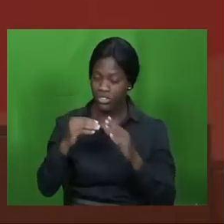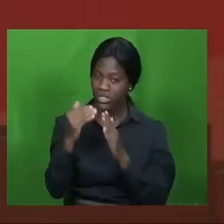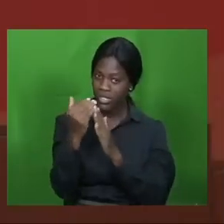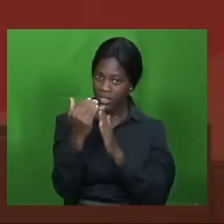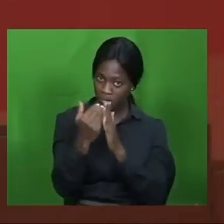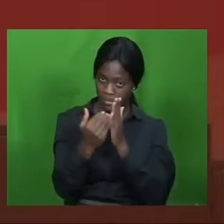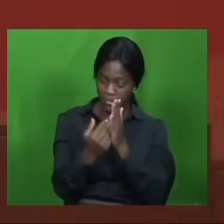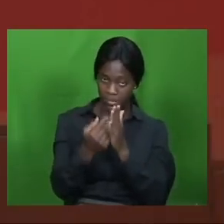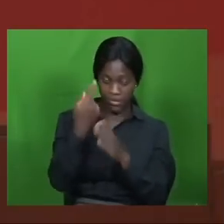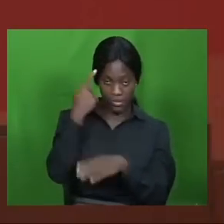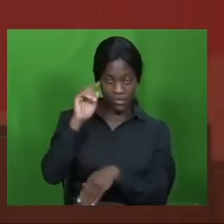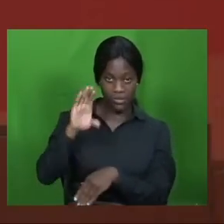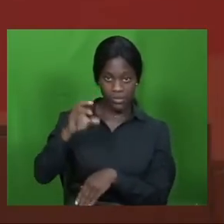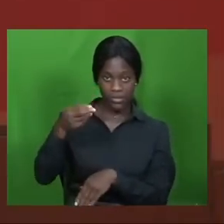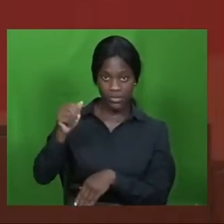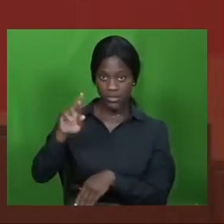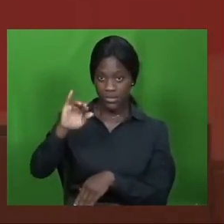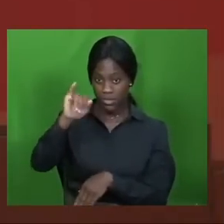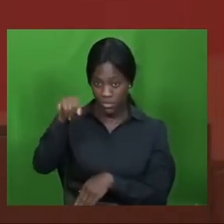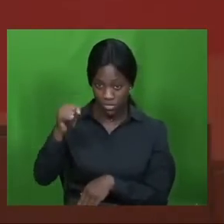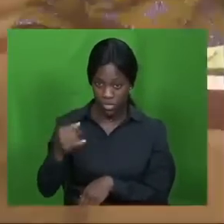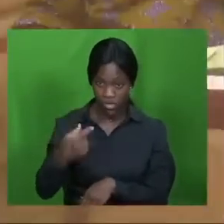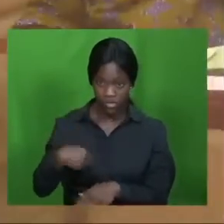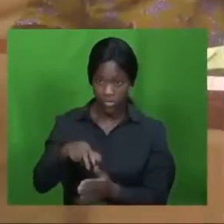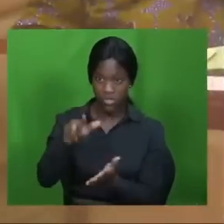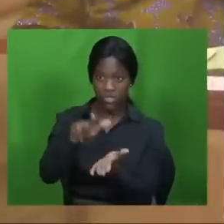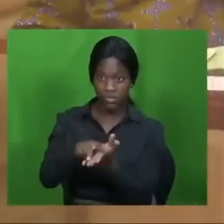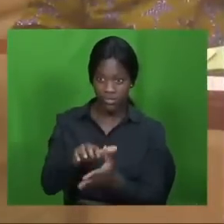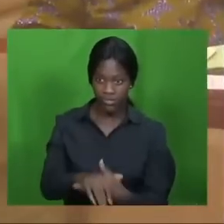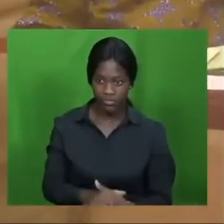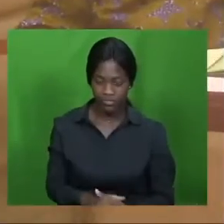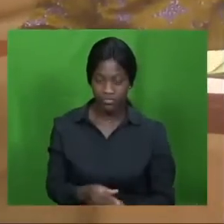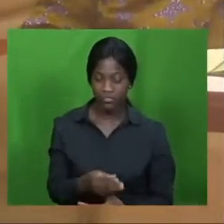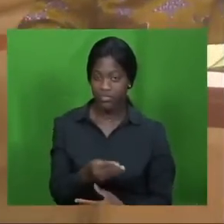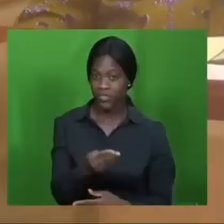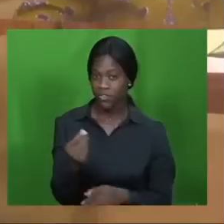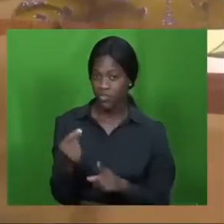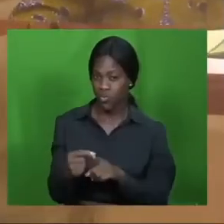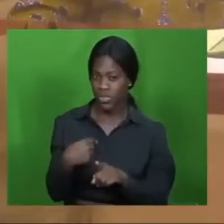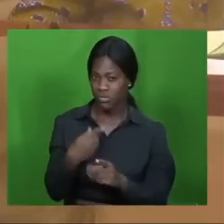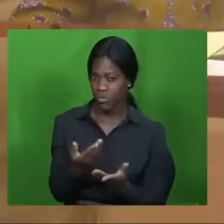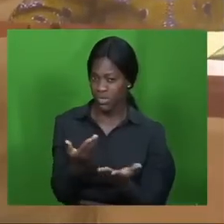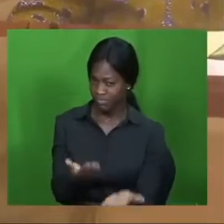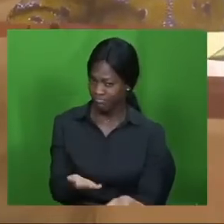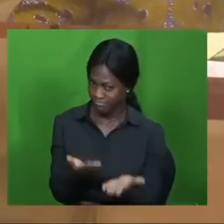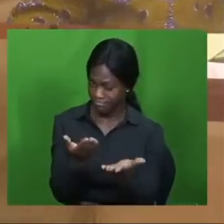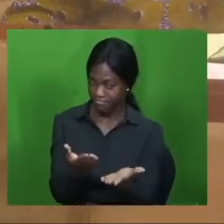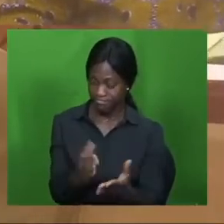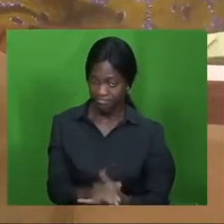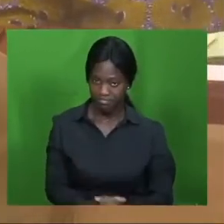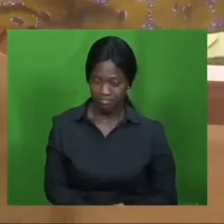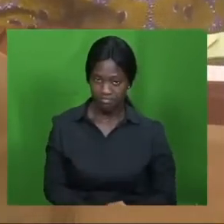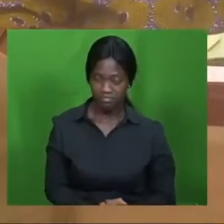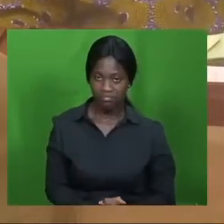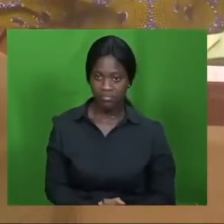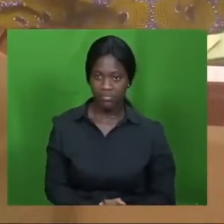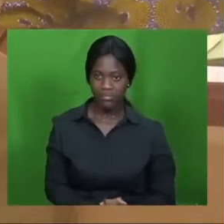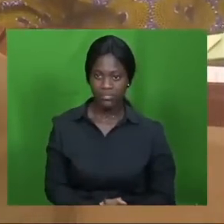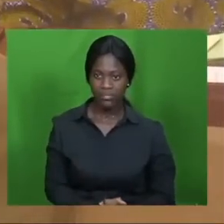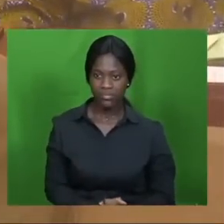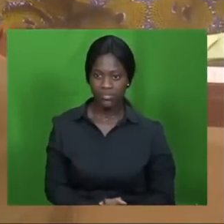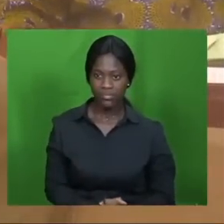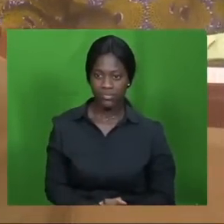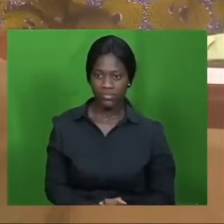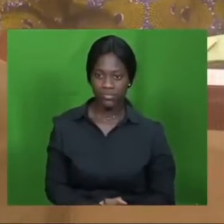Shiraj be approved by this Honorable House. Honorable Speaker, I have a few words to say. Honorable Speaker, when we talking